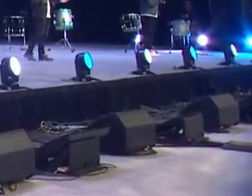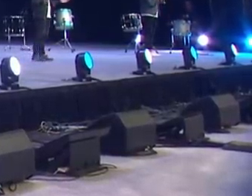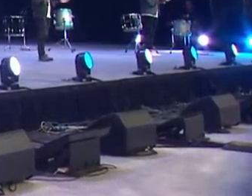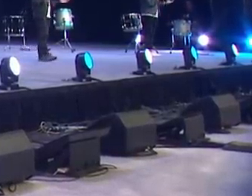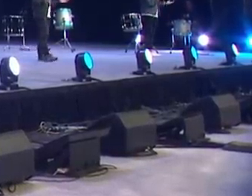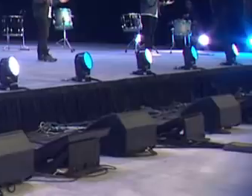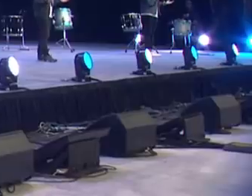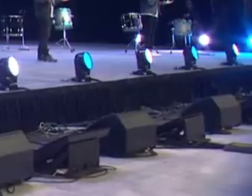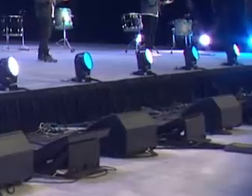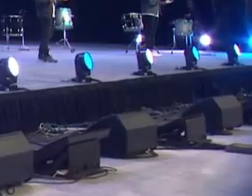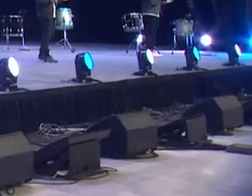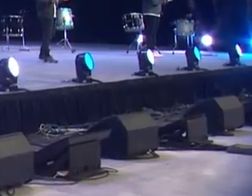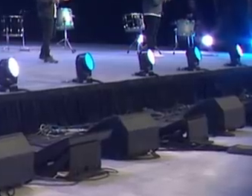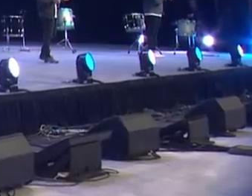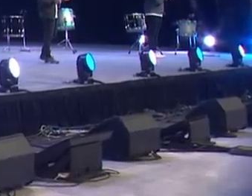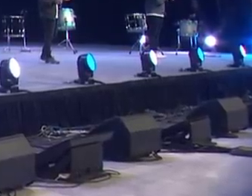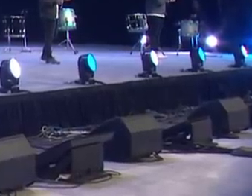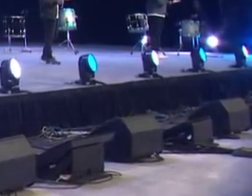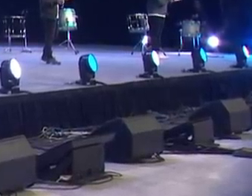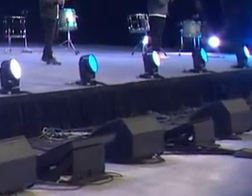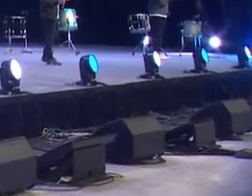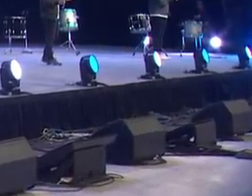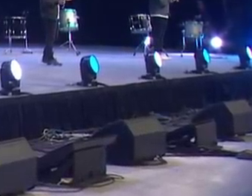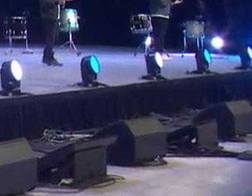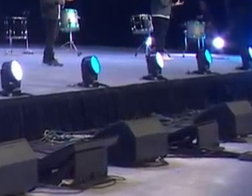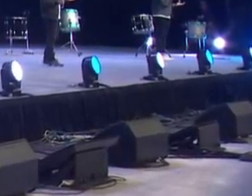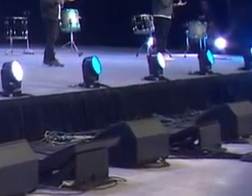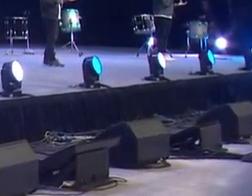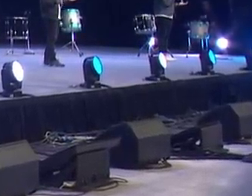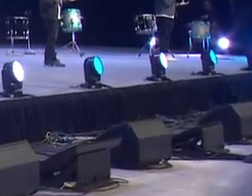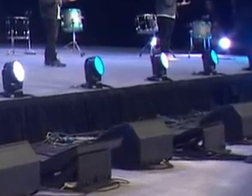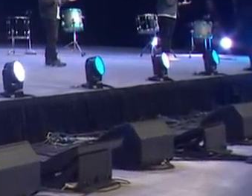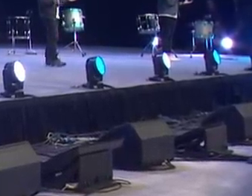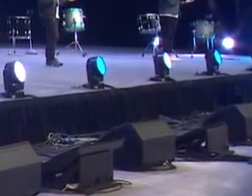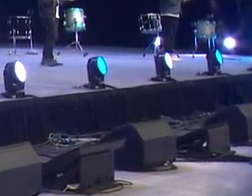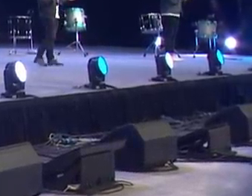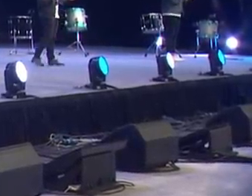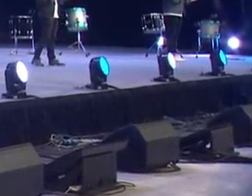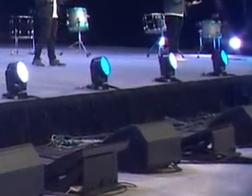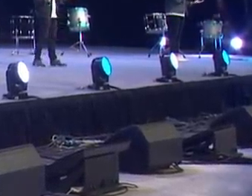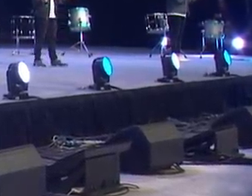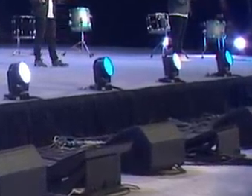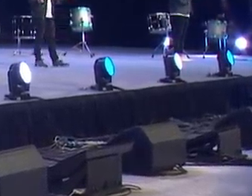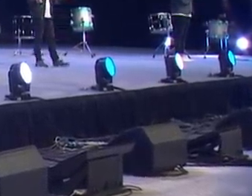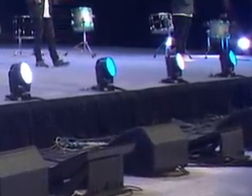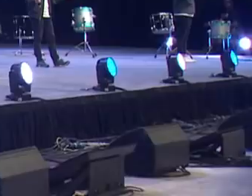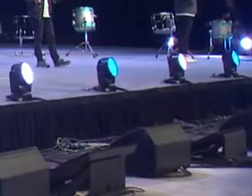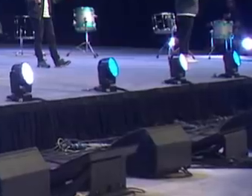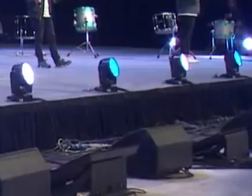fear, and grace my fears